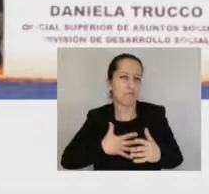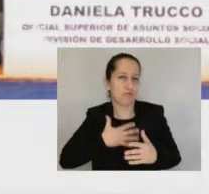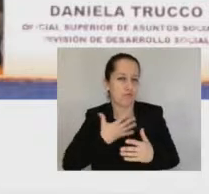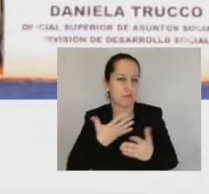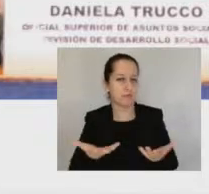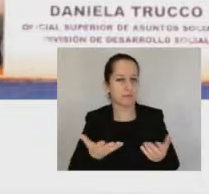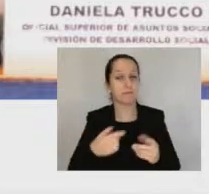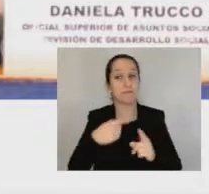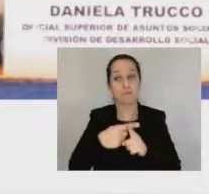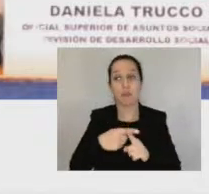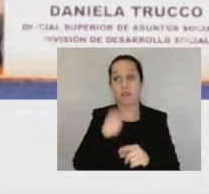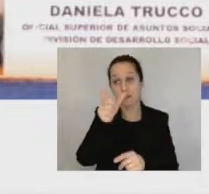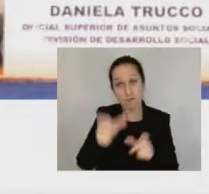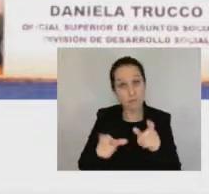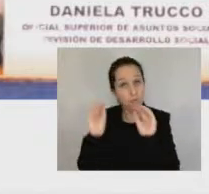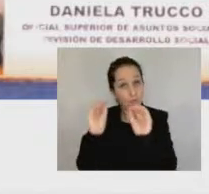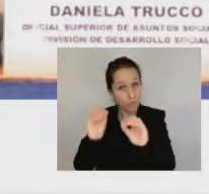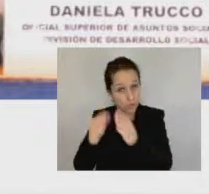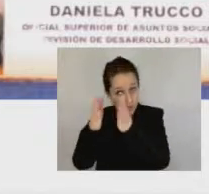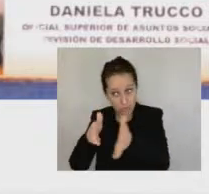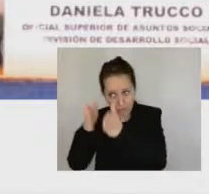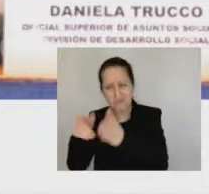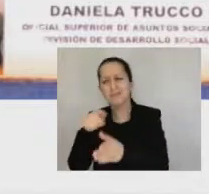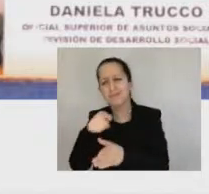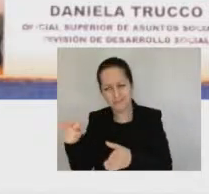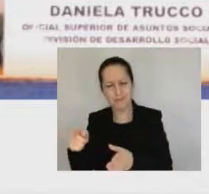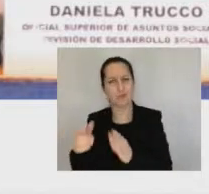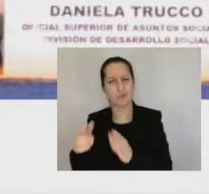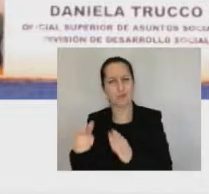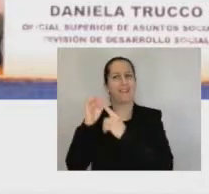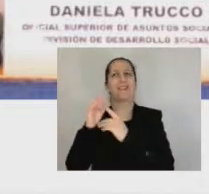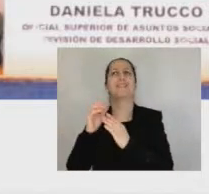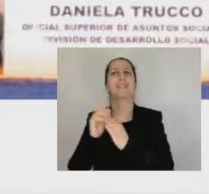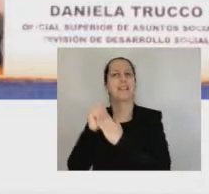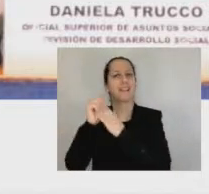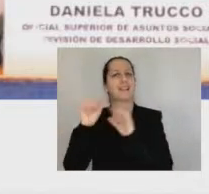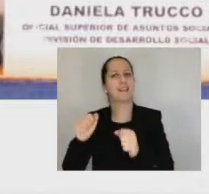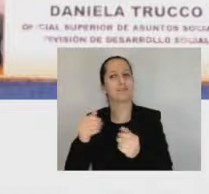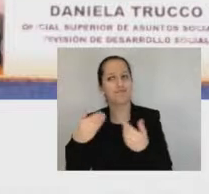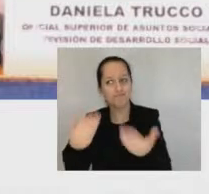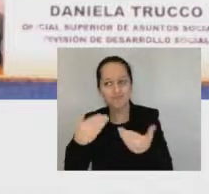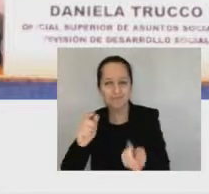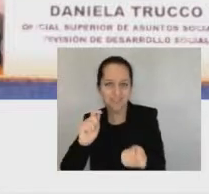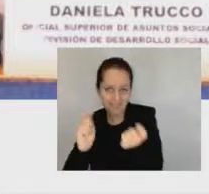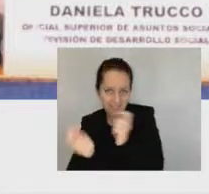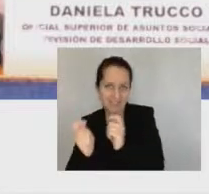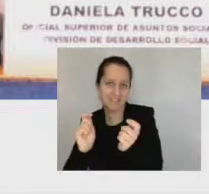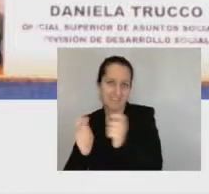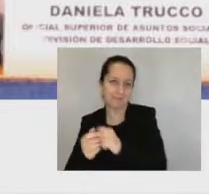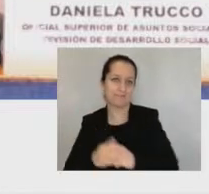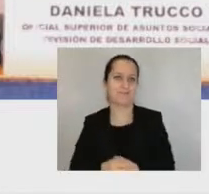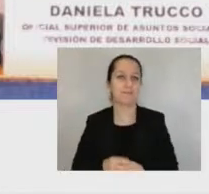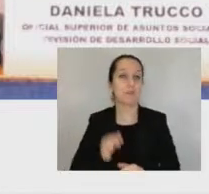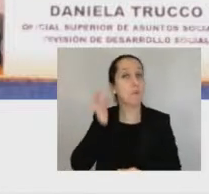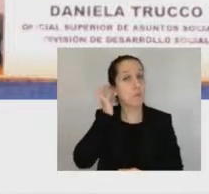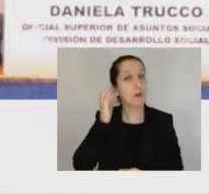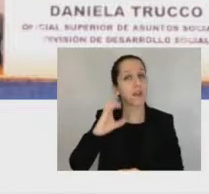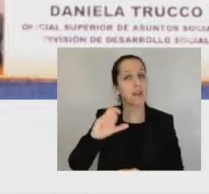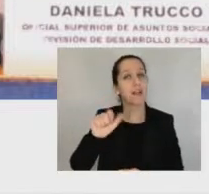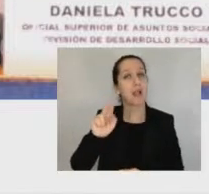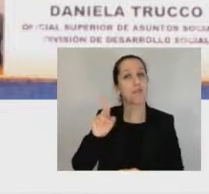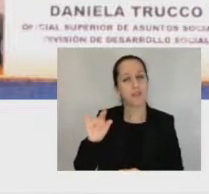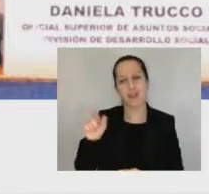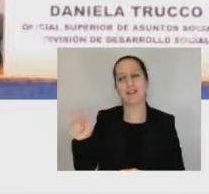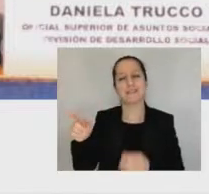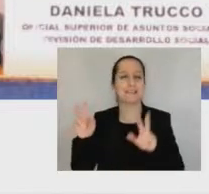equality in science, technology, and math, STEM topics.